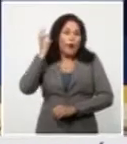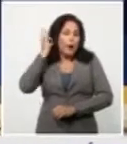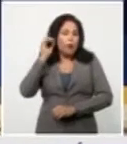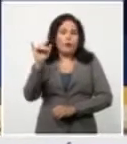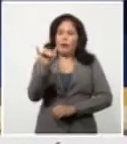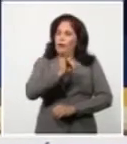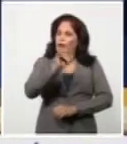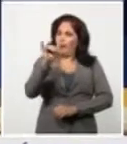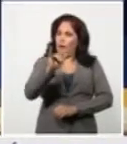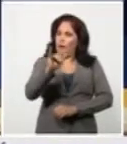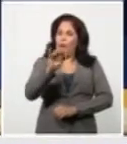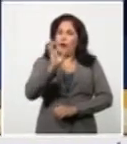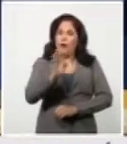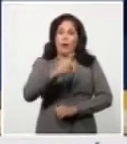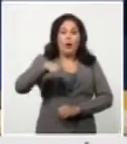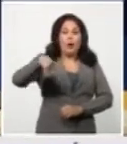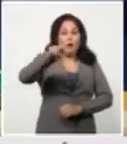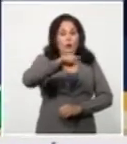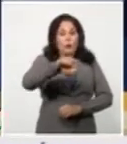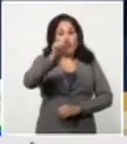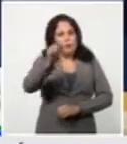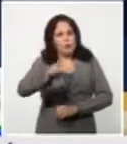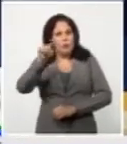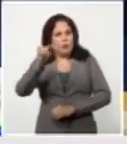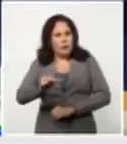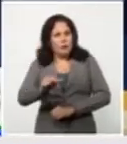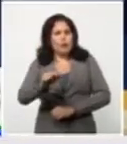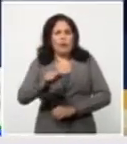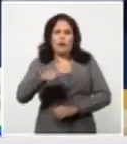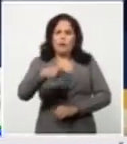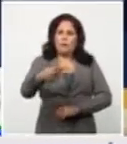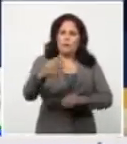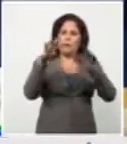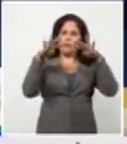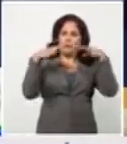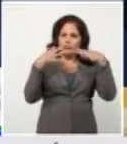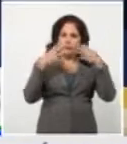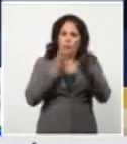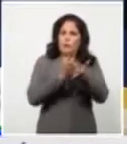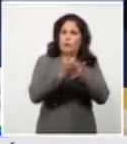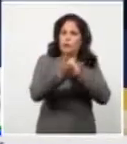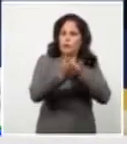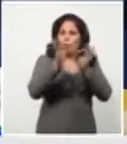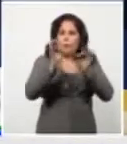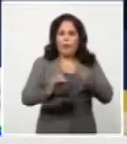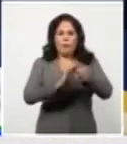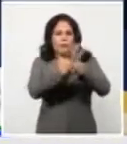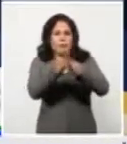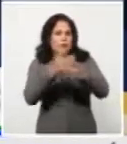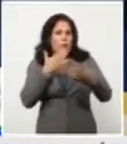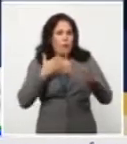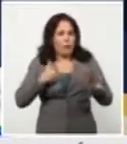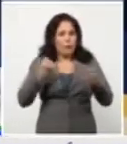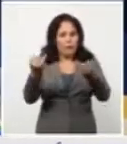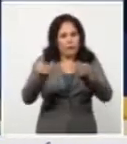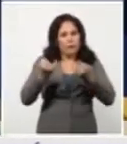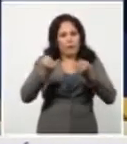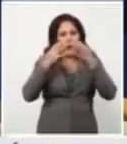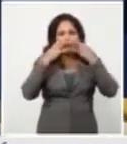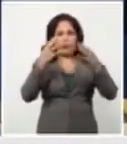Good morning to you, good morning to Gisela who supports us from the studios, and good morning to all our audience who tune